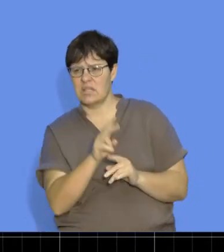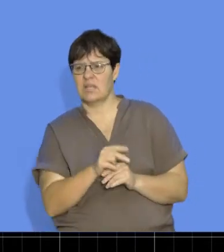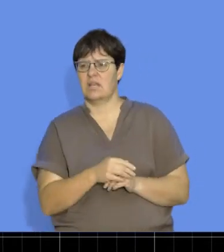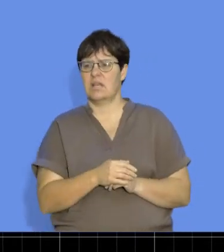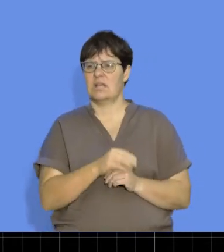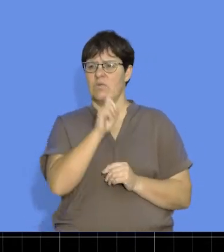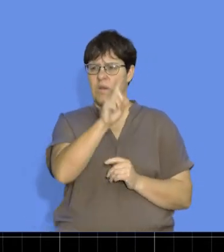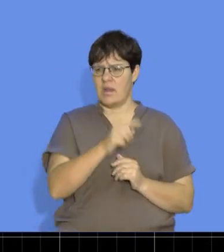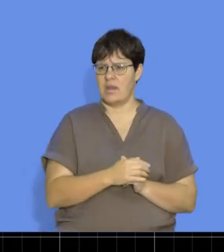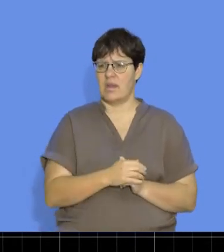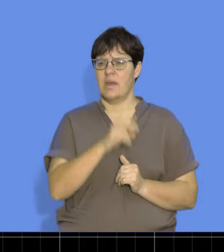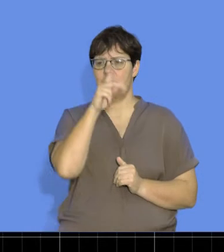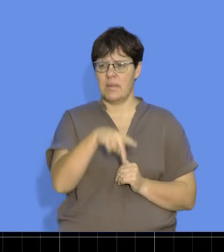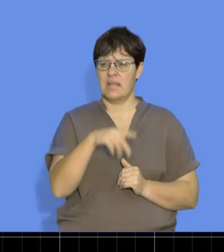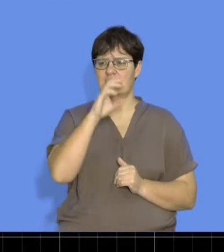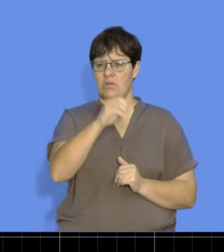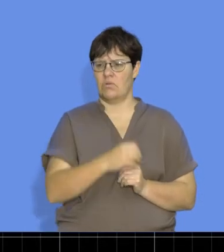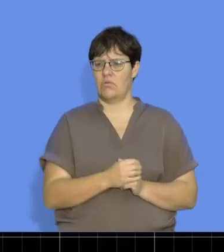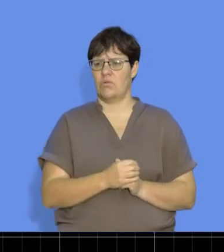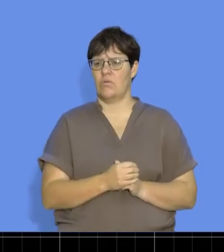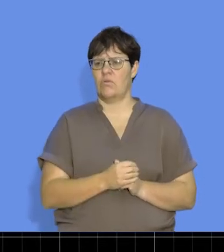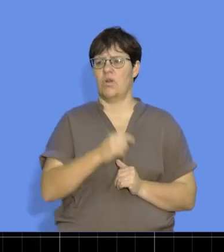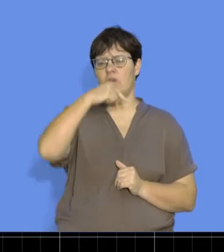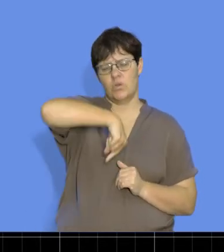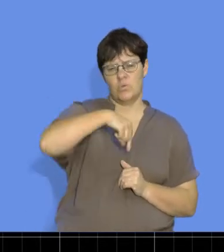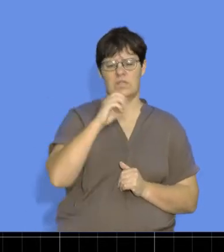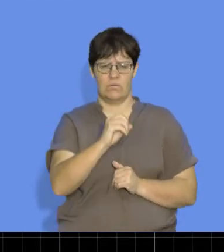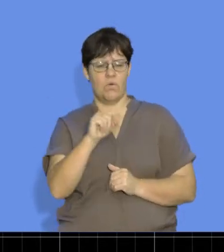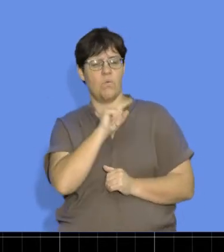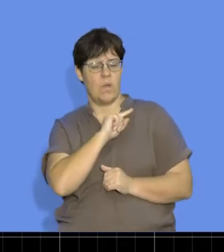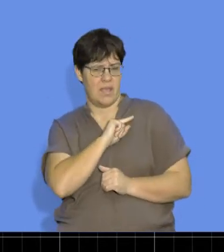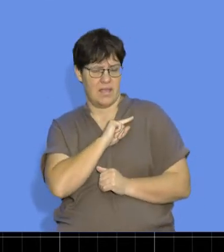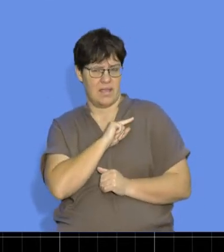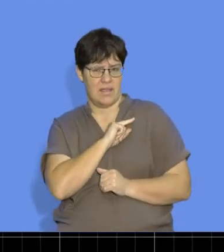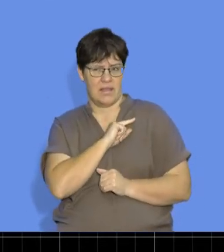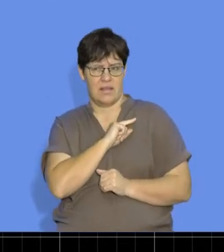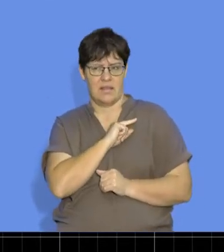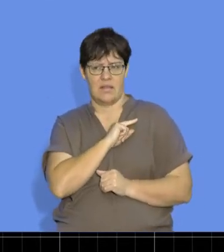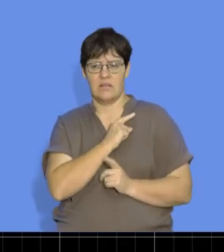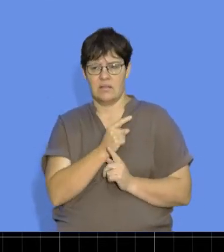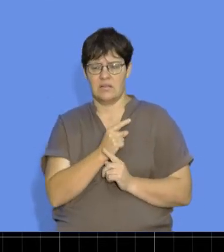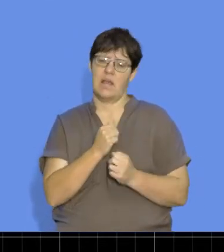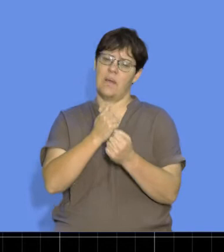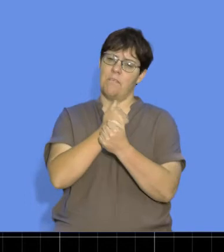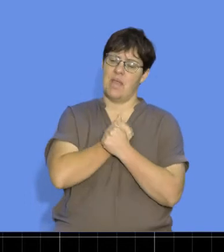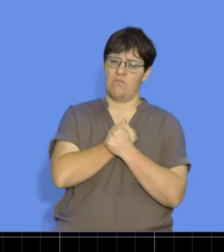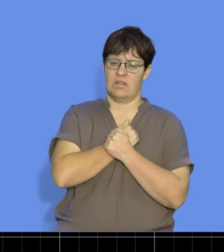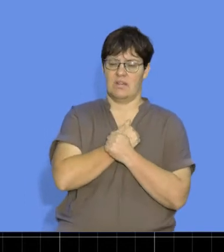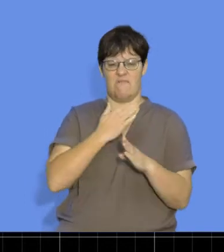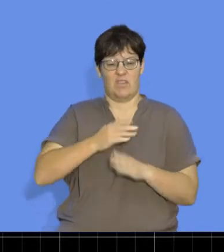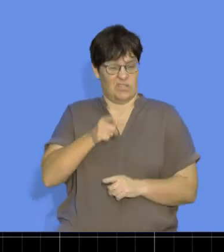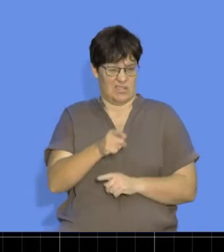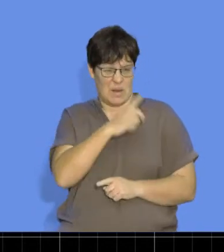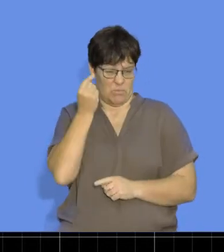1. My p is 0. My q is 0. Why? Because this is the parent function, which we normally call